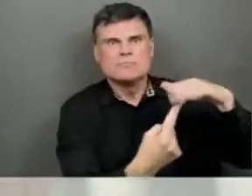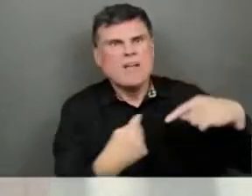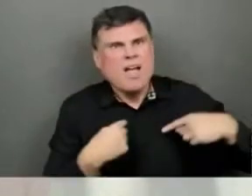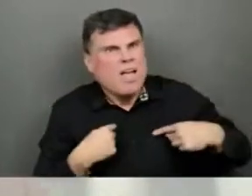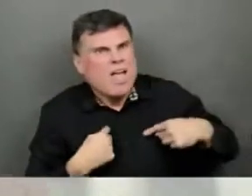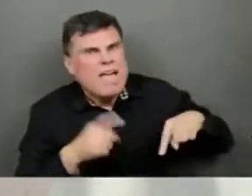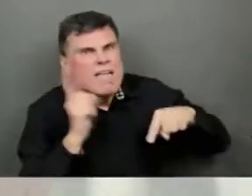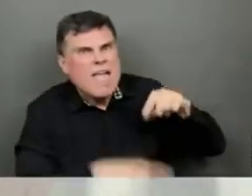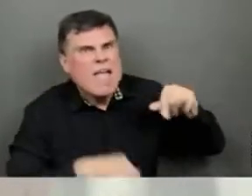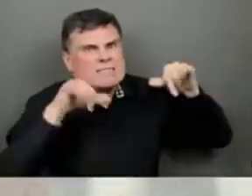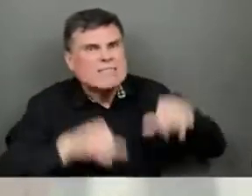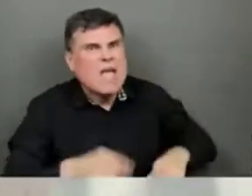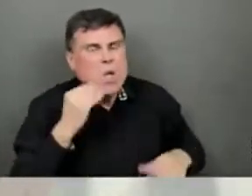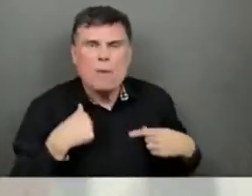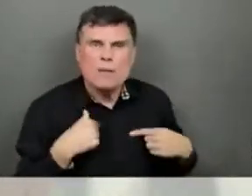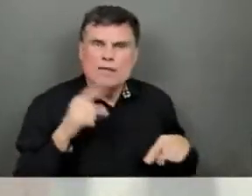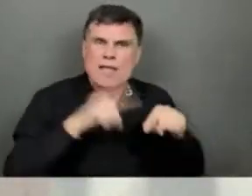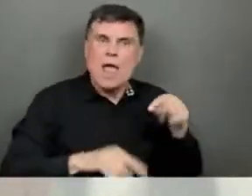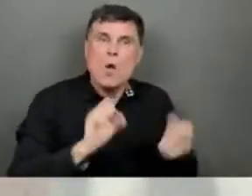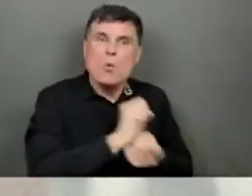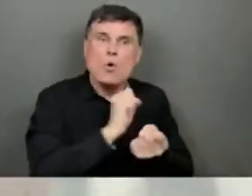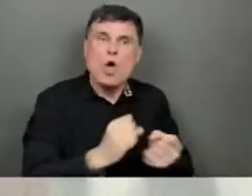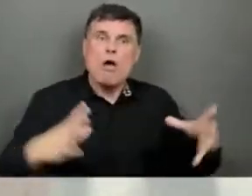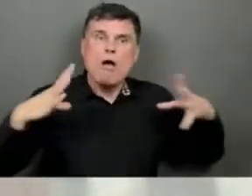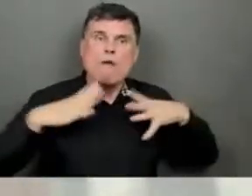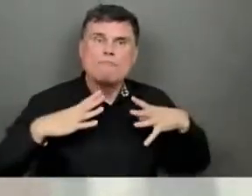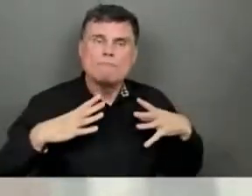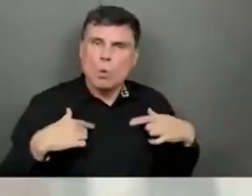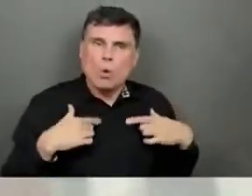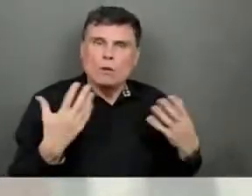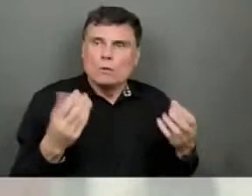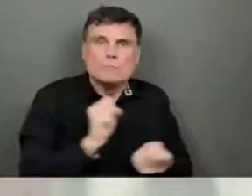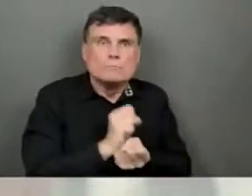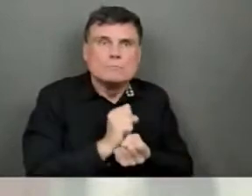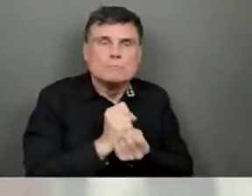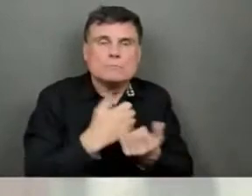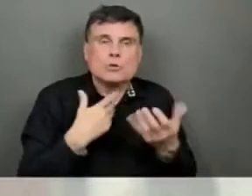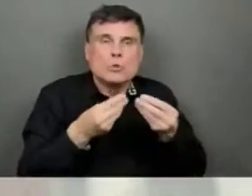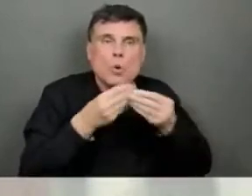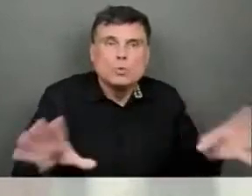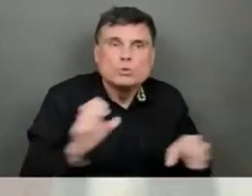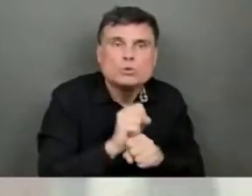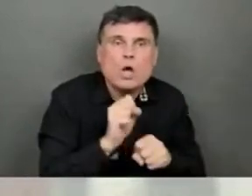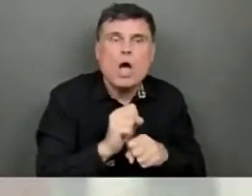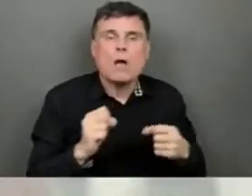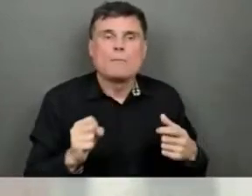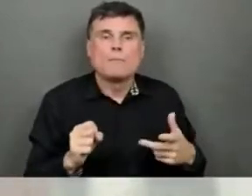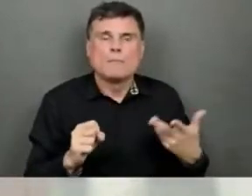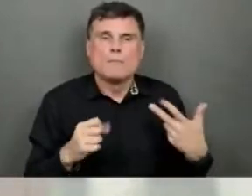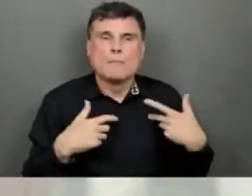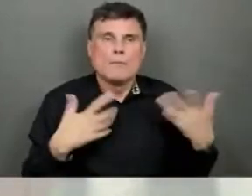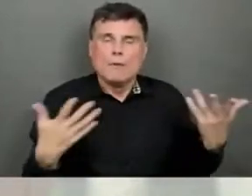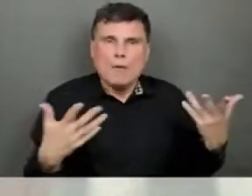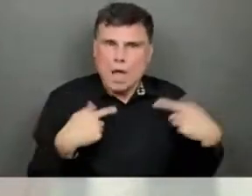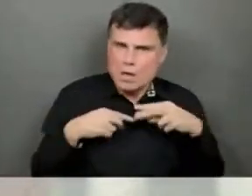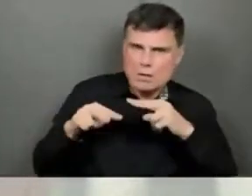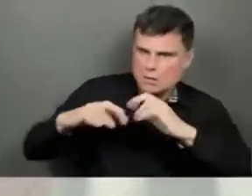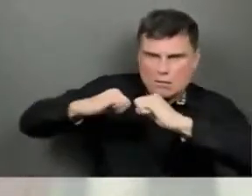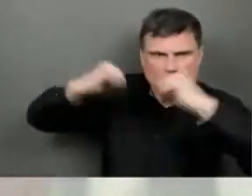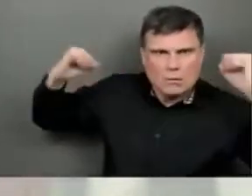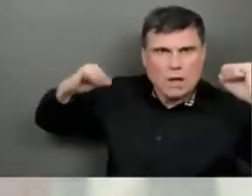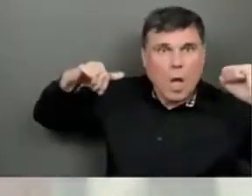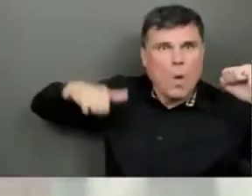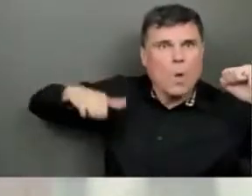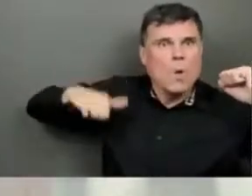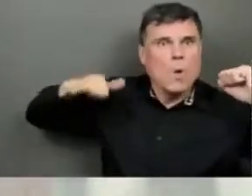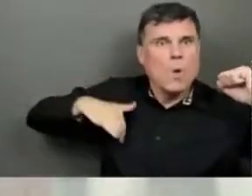have no way of staying home without losing their job. So I think we've seen a lot in